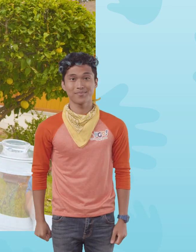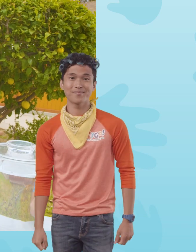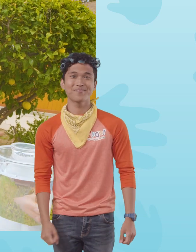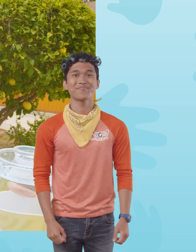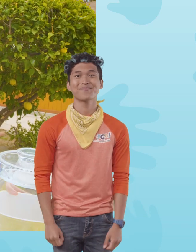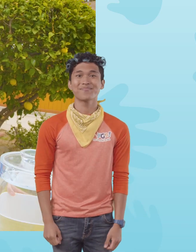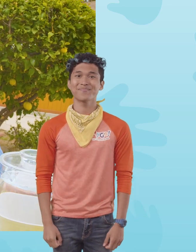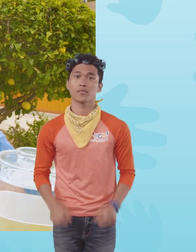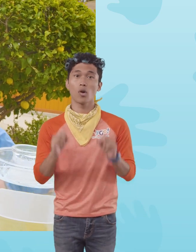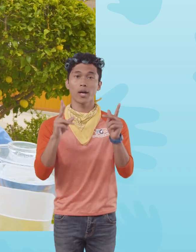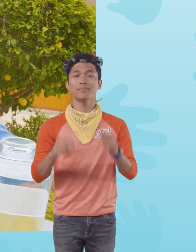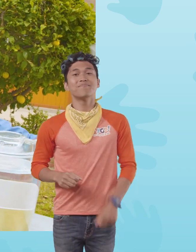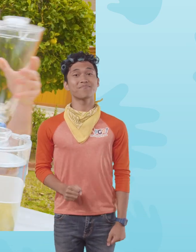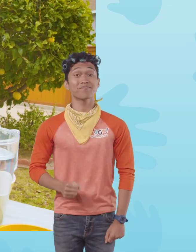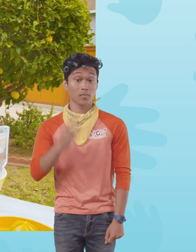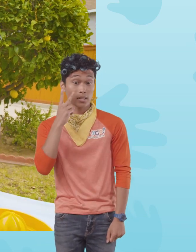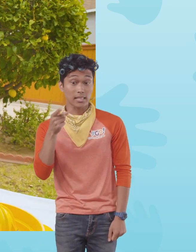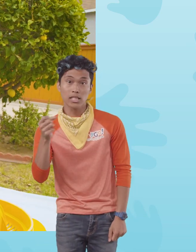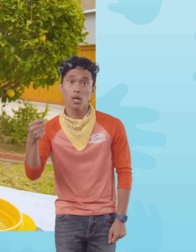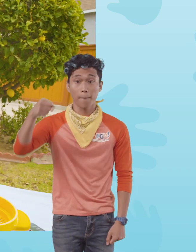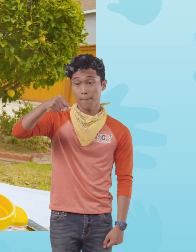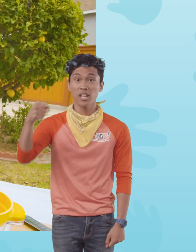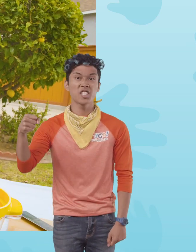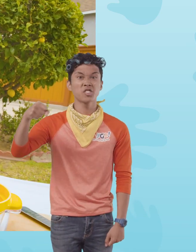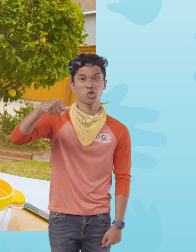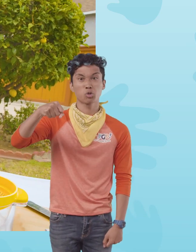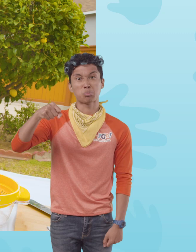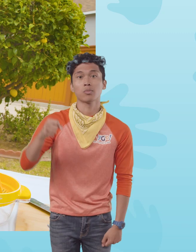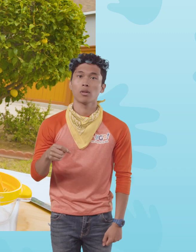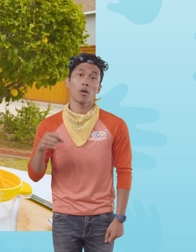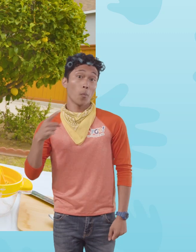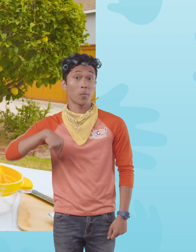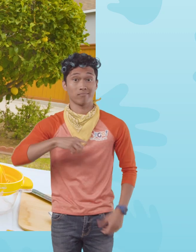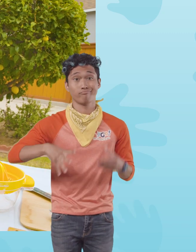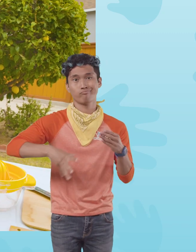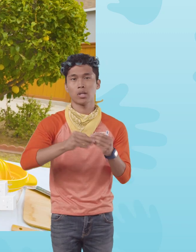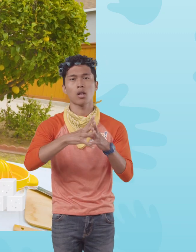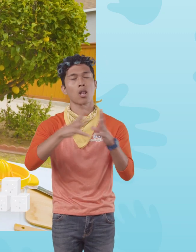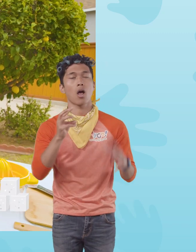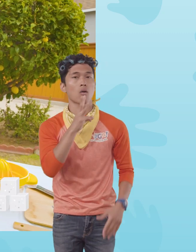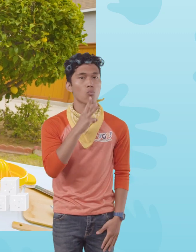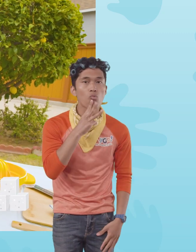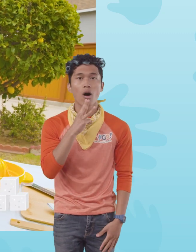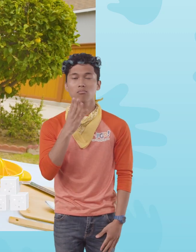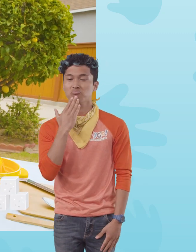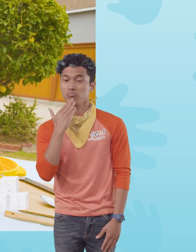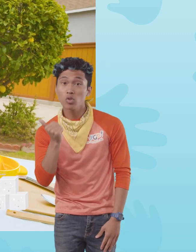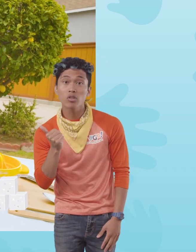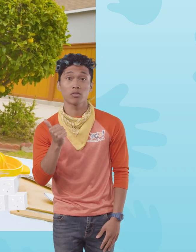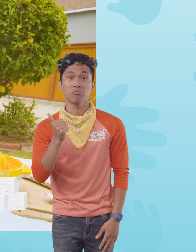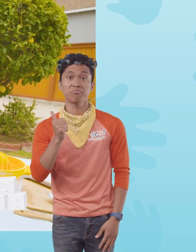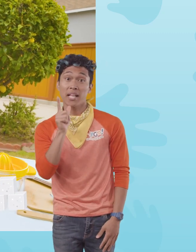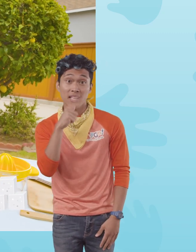make. Okay, all right, see this pitcher? We're gonna put a lot of water, sugar,